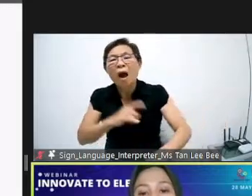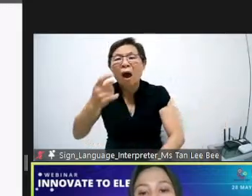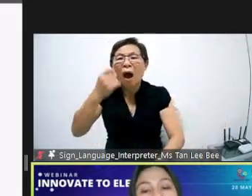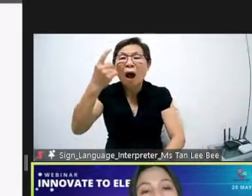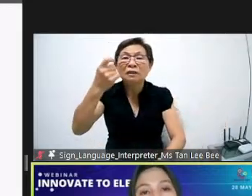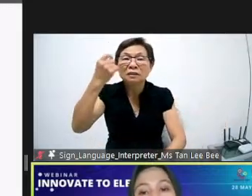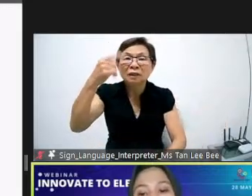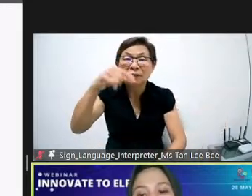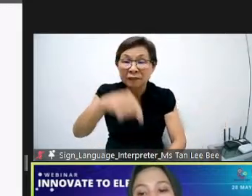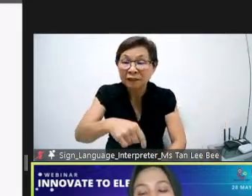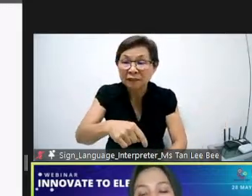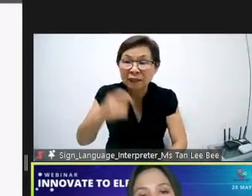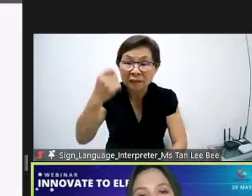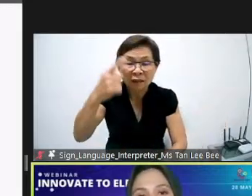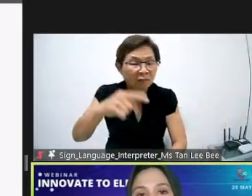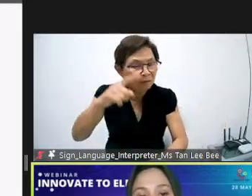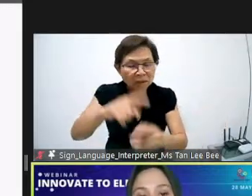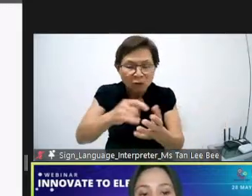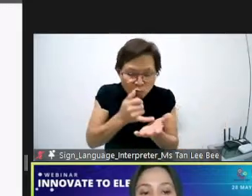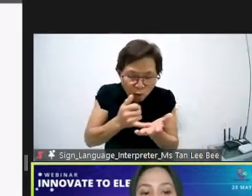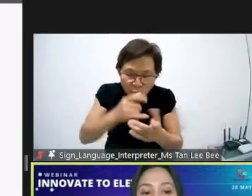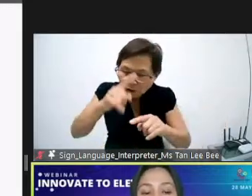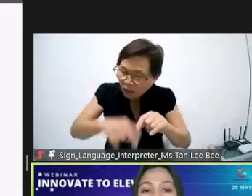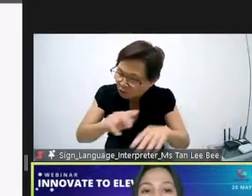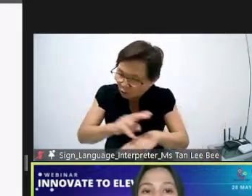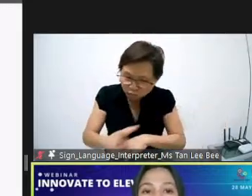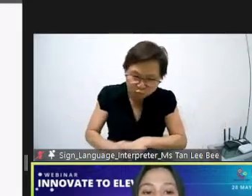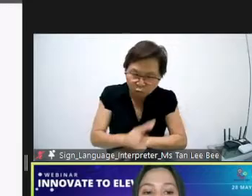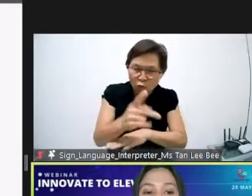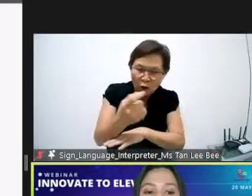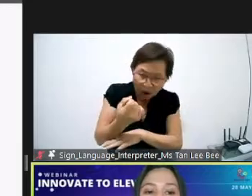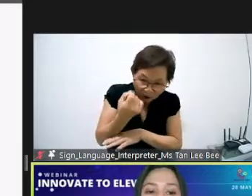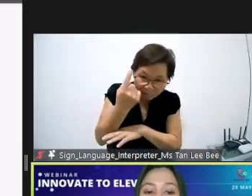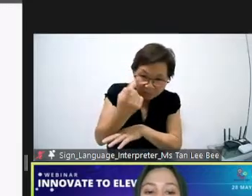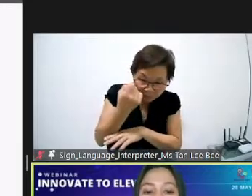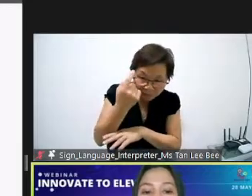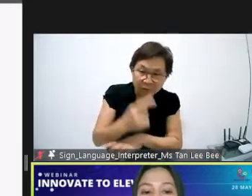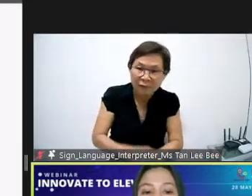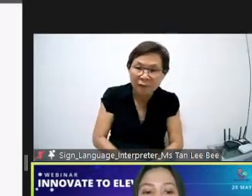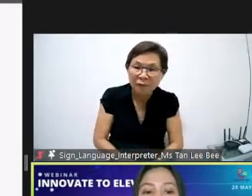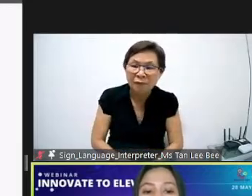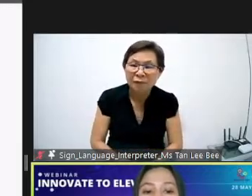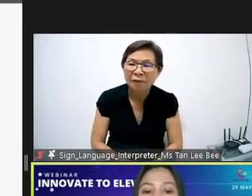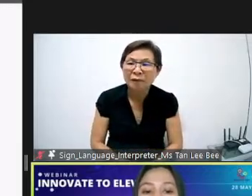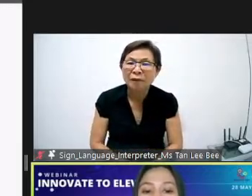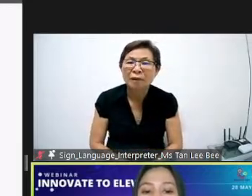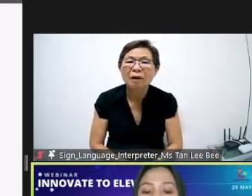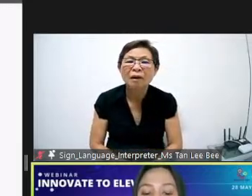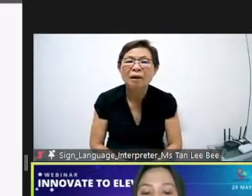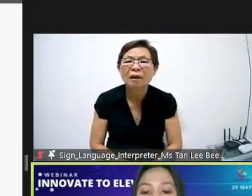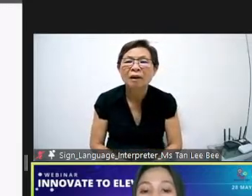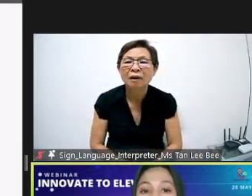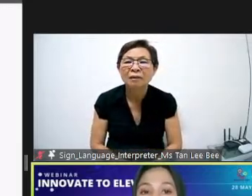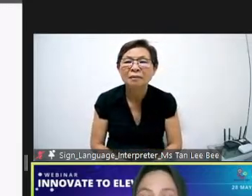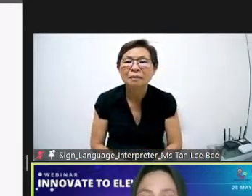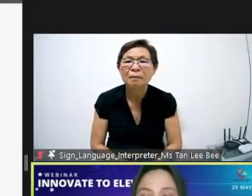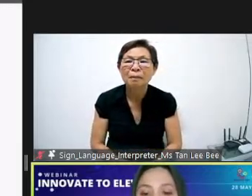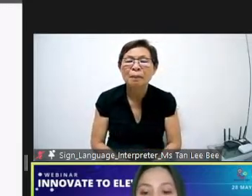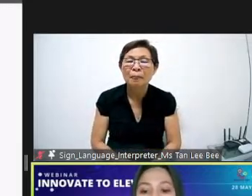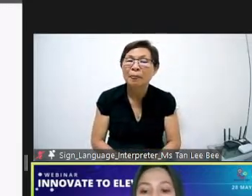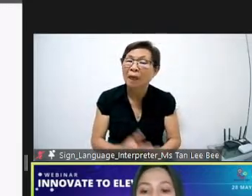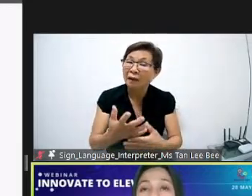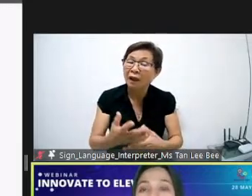not be used arbitrarily. And then I measure to success of